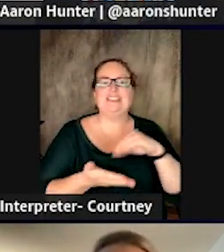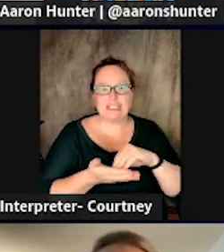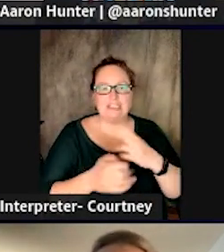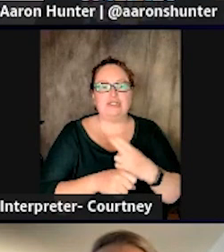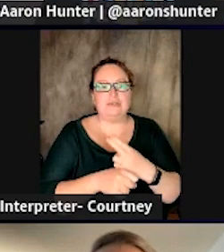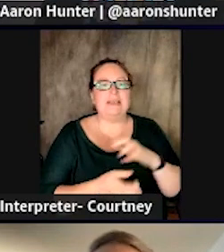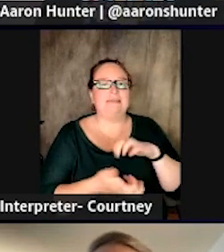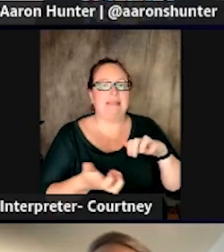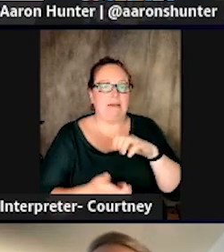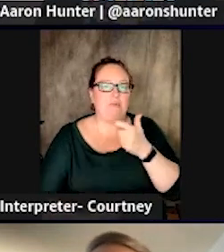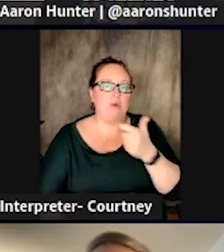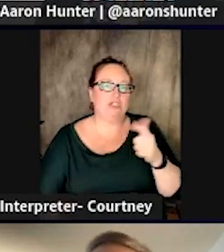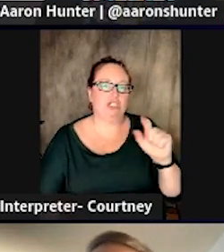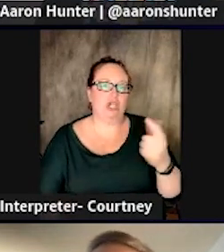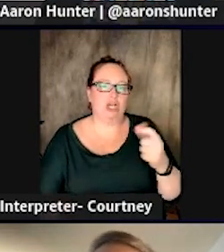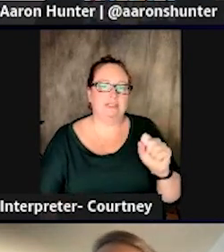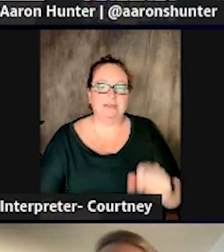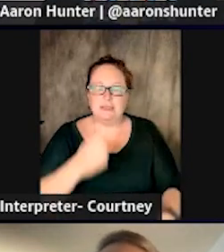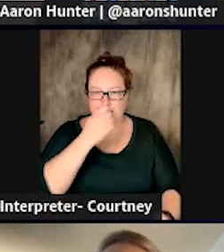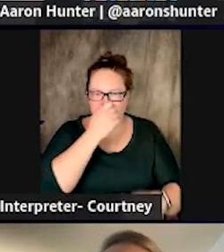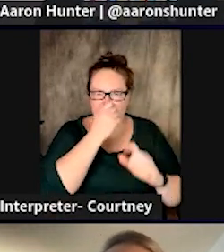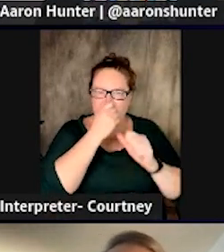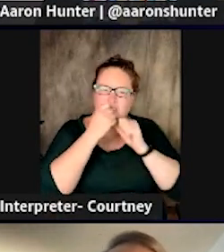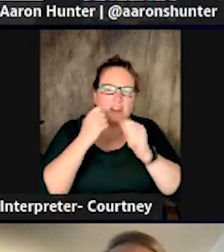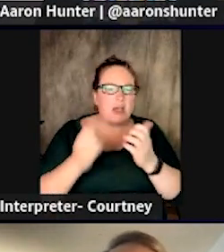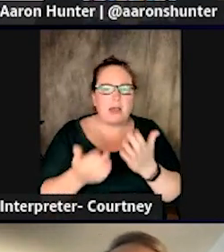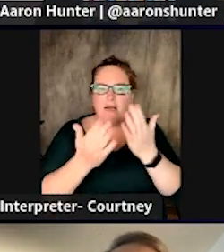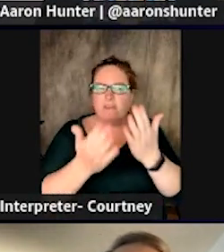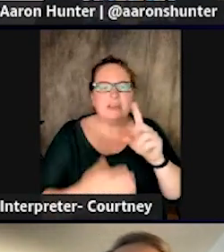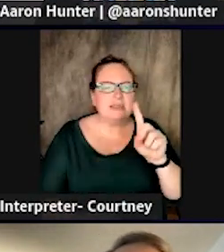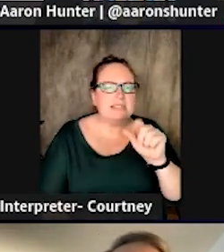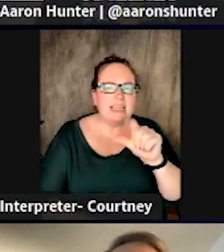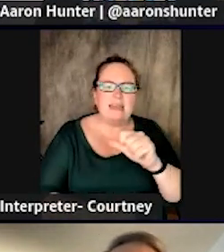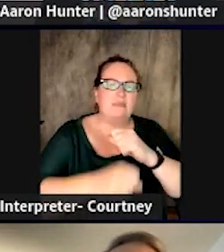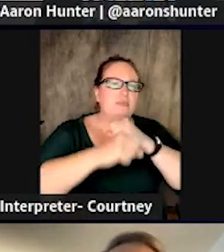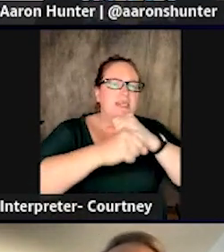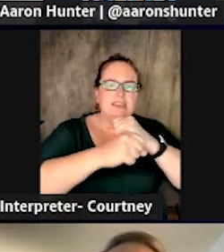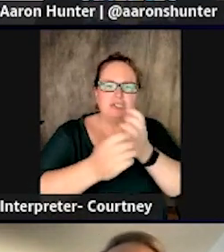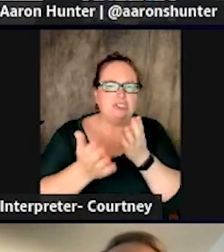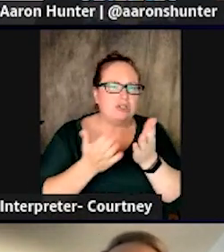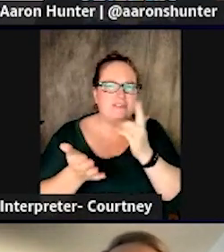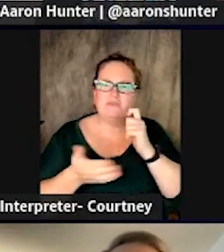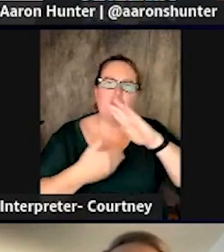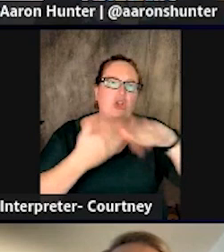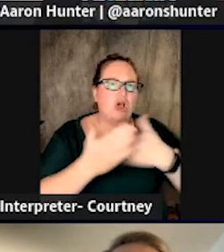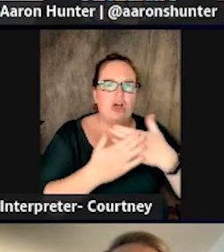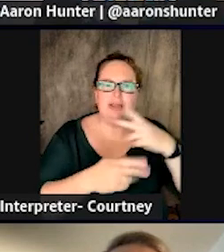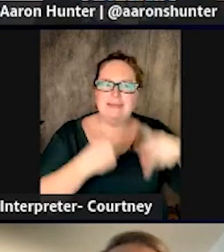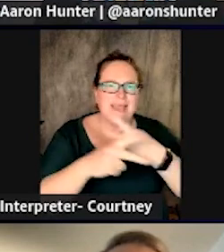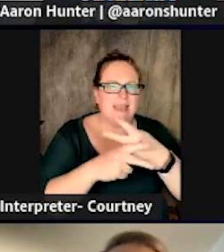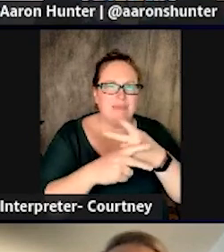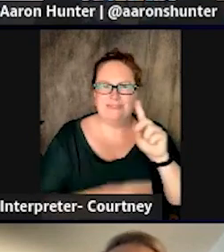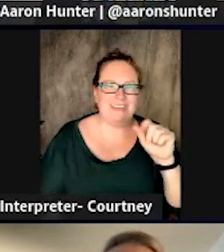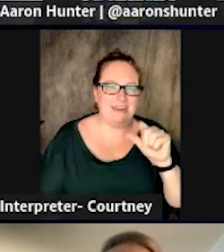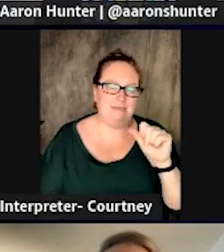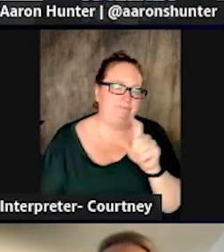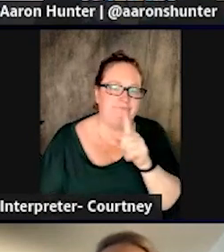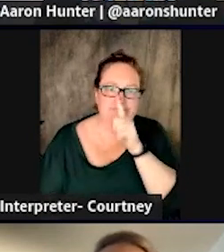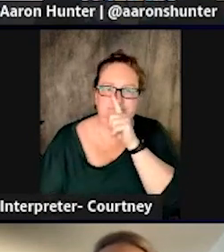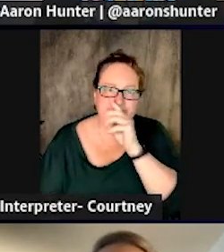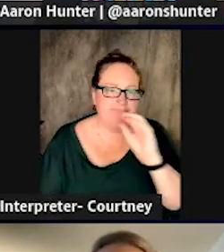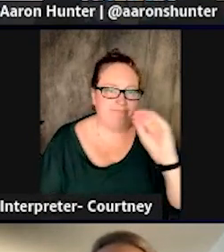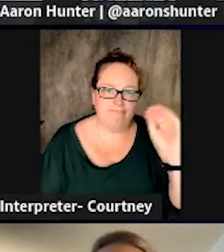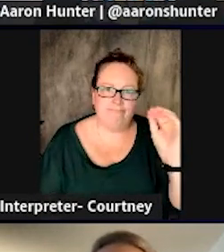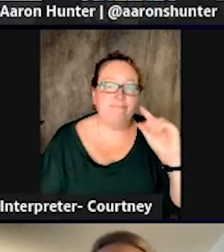logs. We are not offering this as a data protection service for any and all forms of data. No, we are only focused